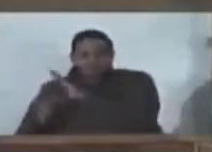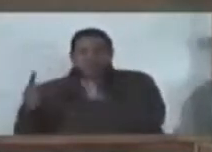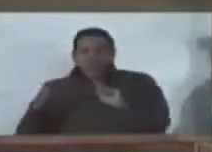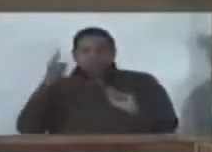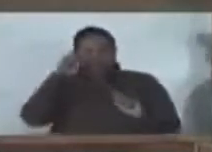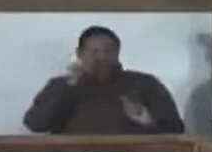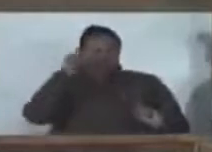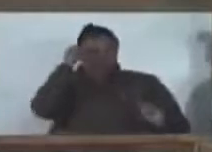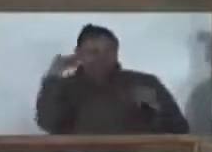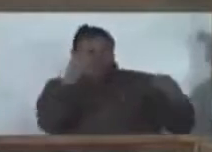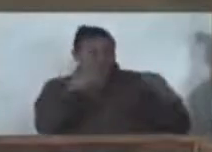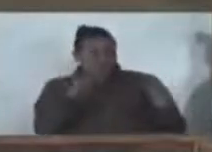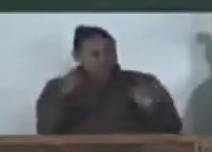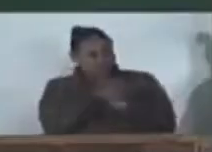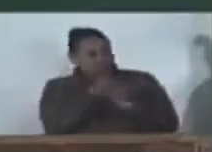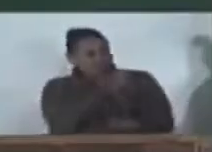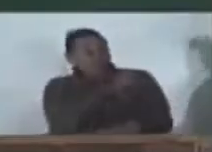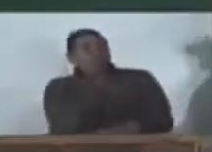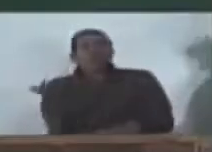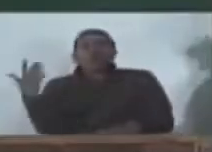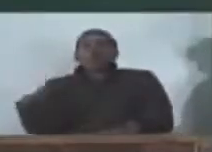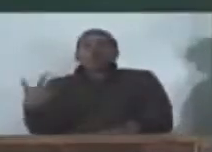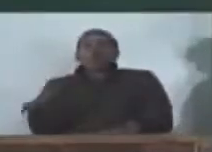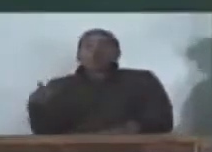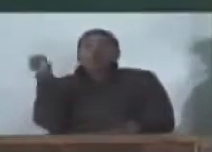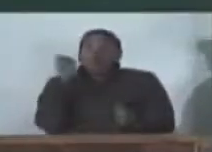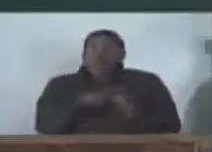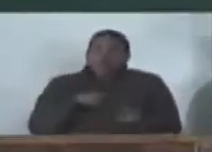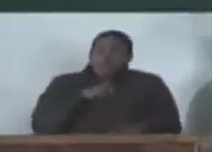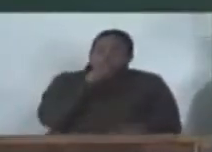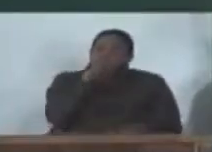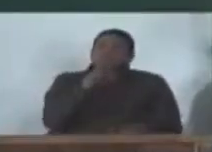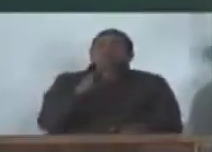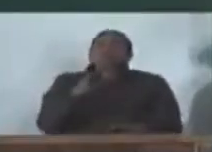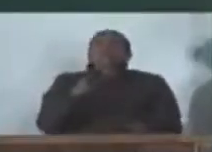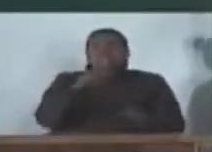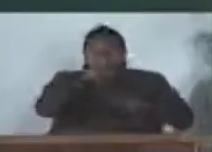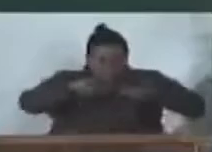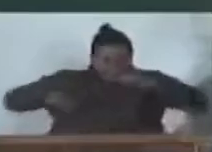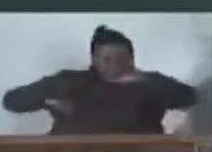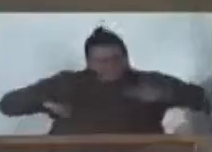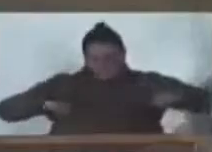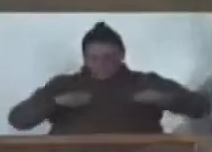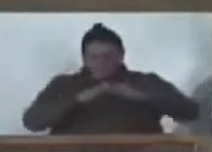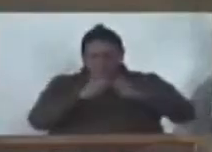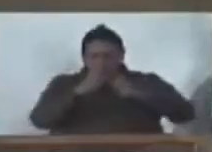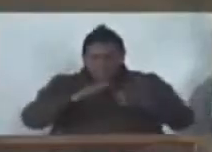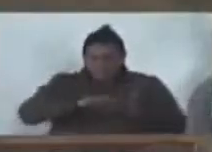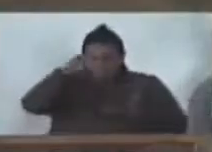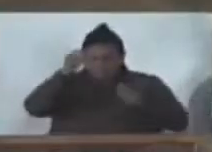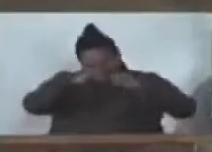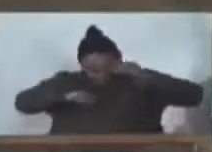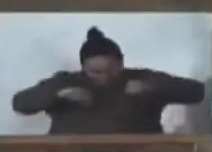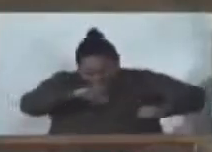that until we really unravel this problem of violence against our women, children, and